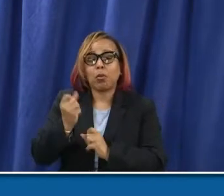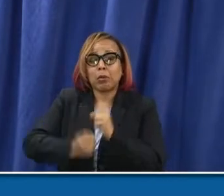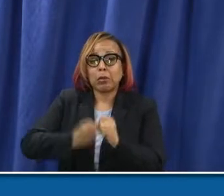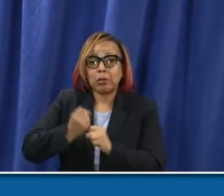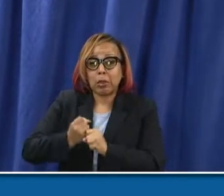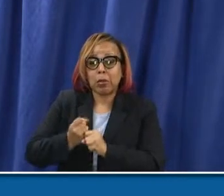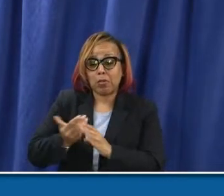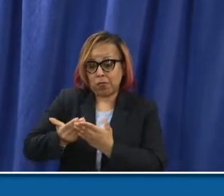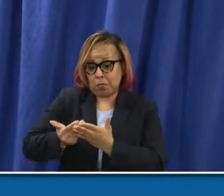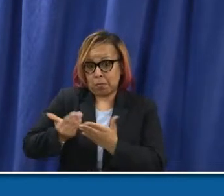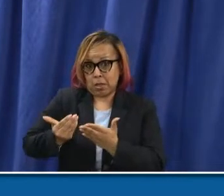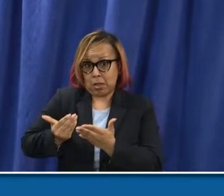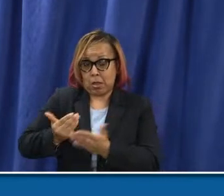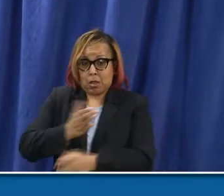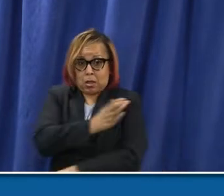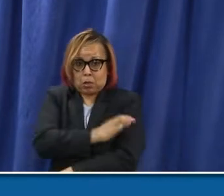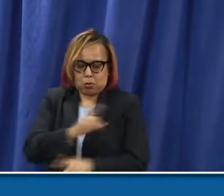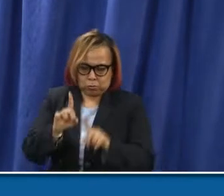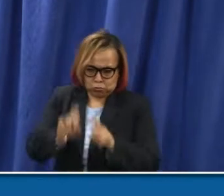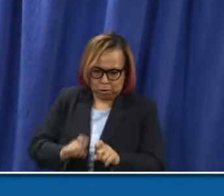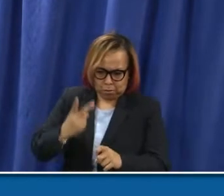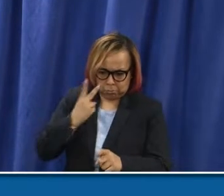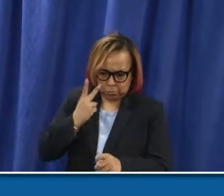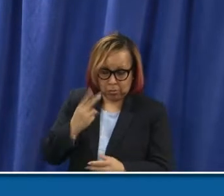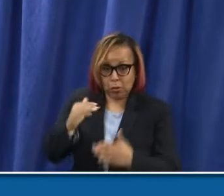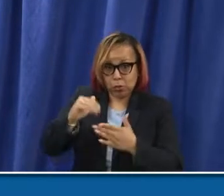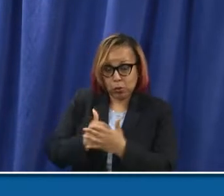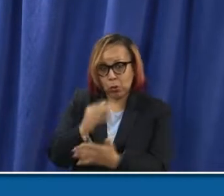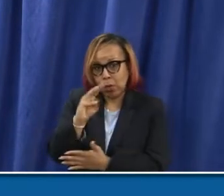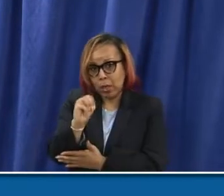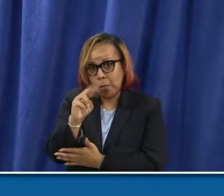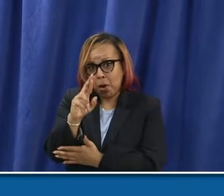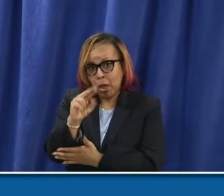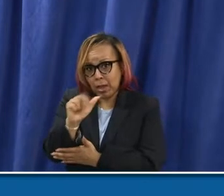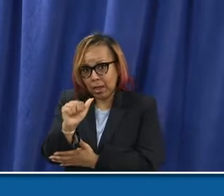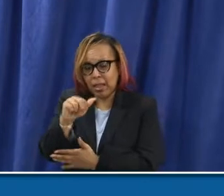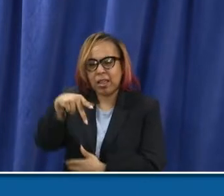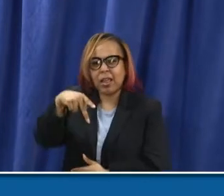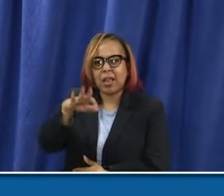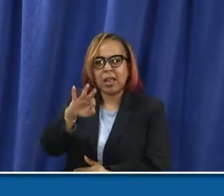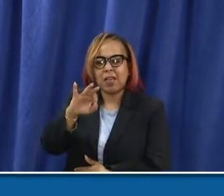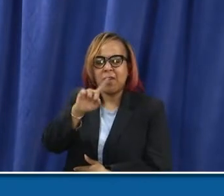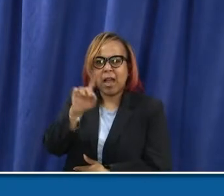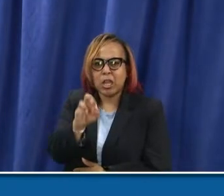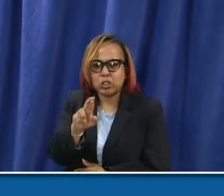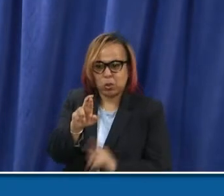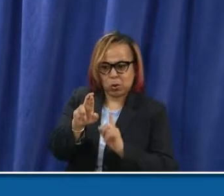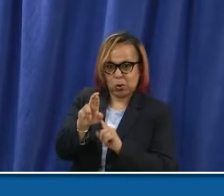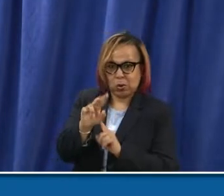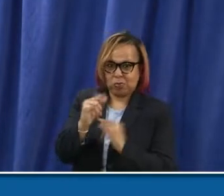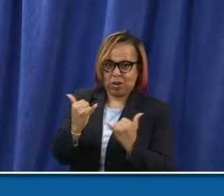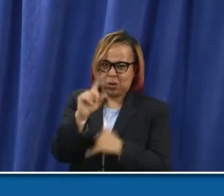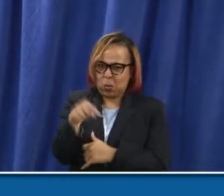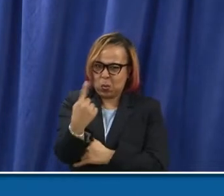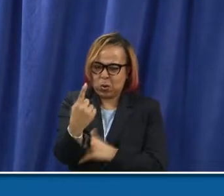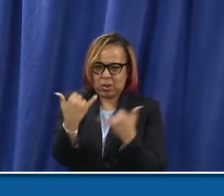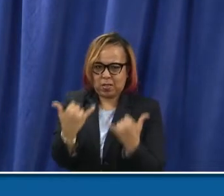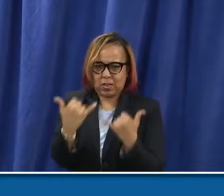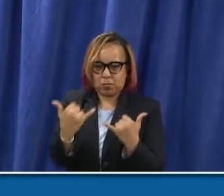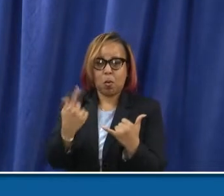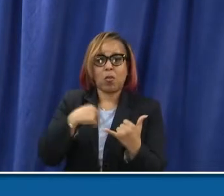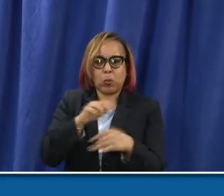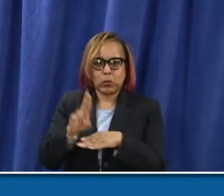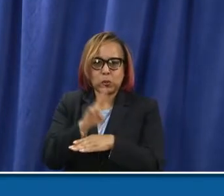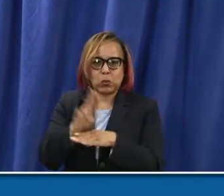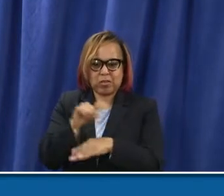of preclinical trials. Even these new mRNA vaccines, that's the Pfizer vaccine, which is the only one at this point that we